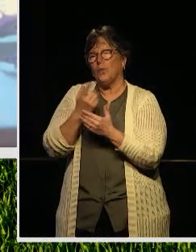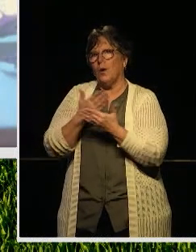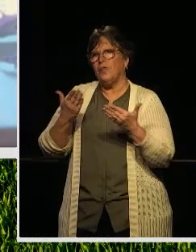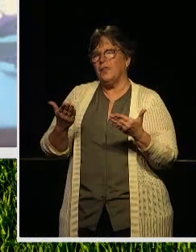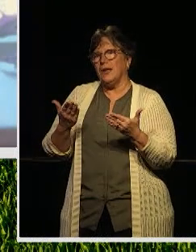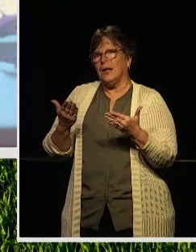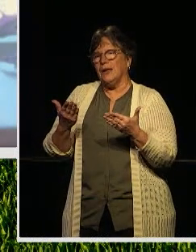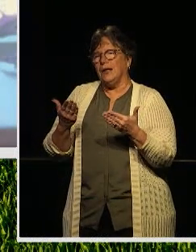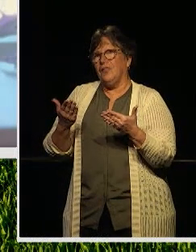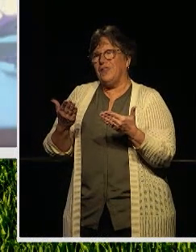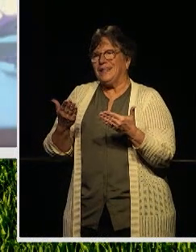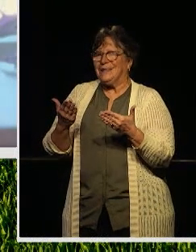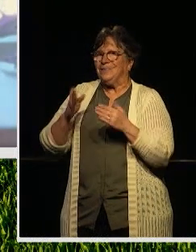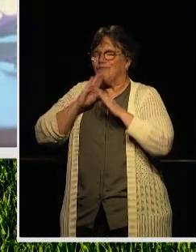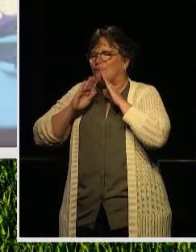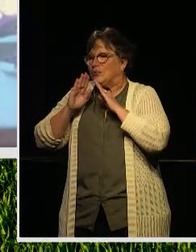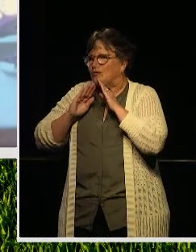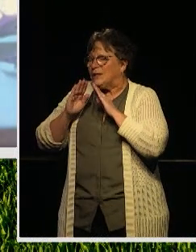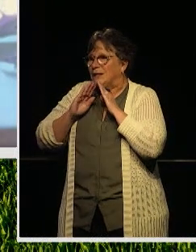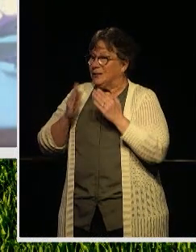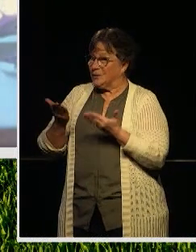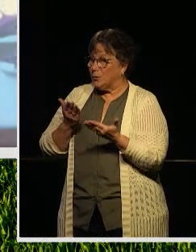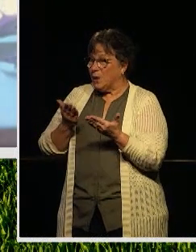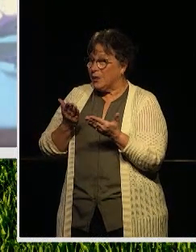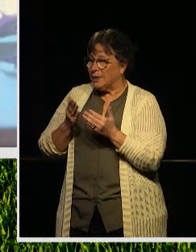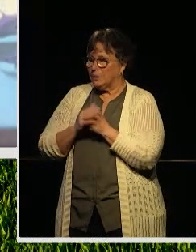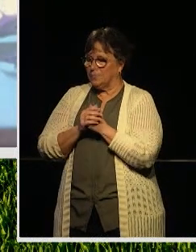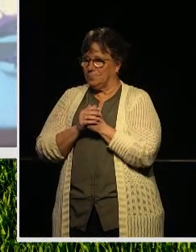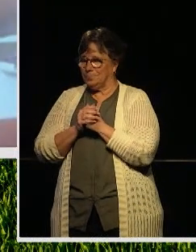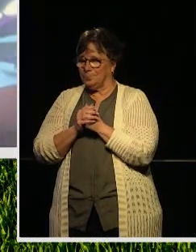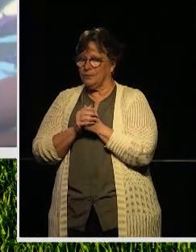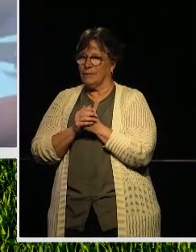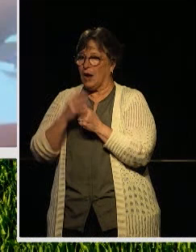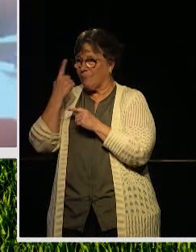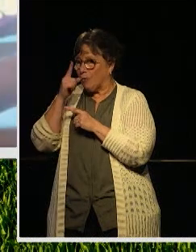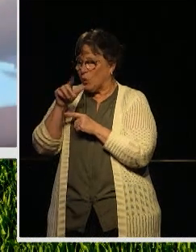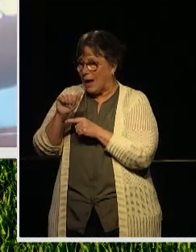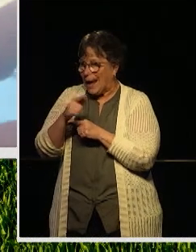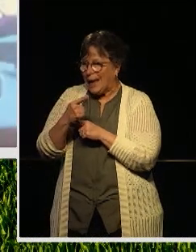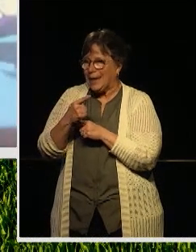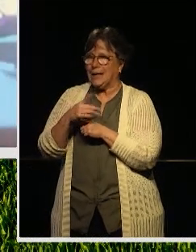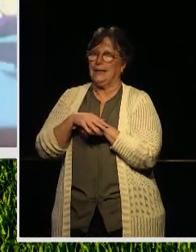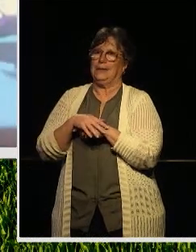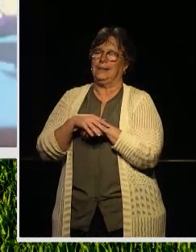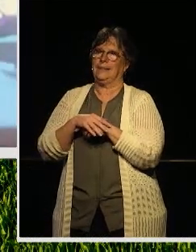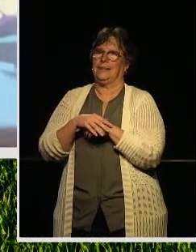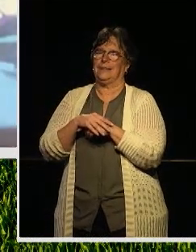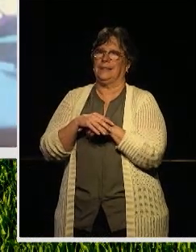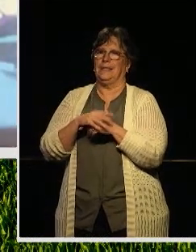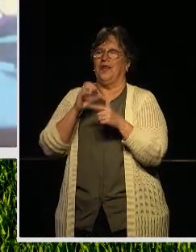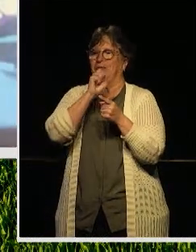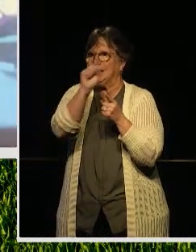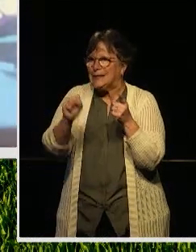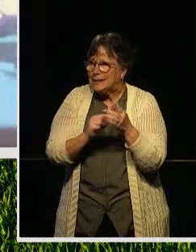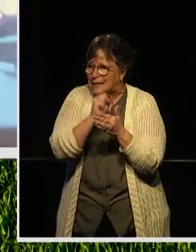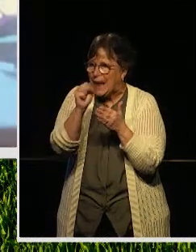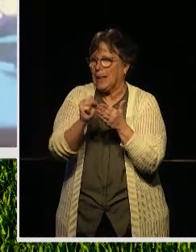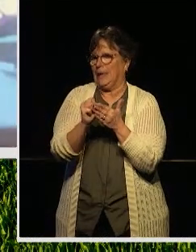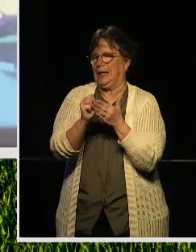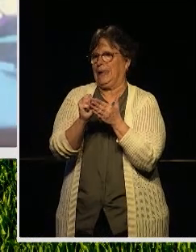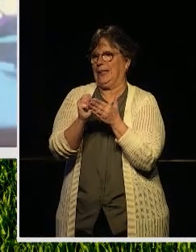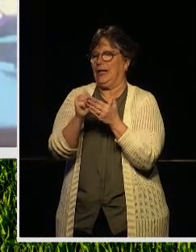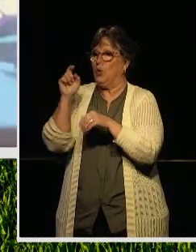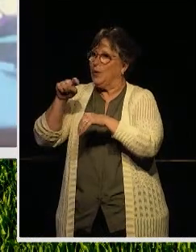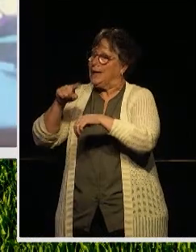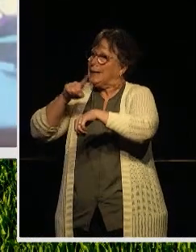a bit frustrating in agriculture is the seasonality, right? It does take time to innovate. You can't, as